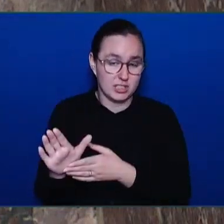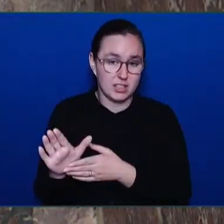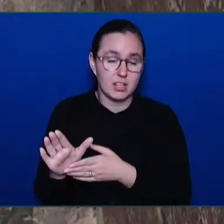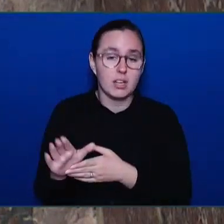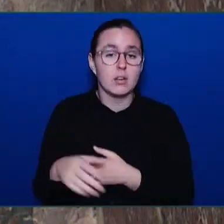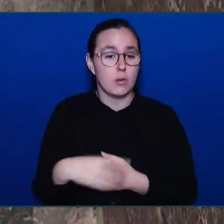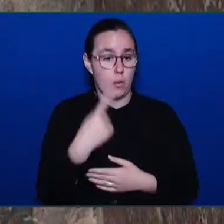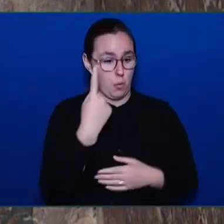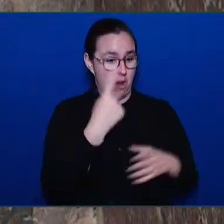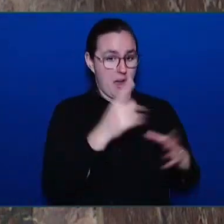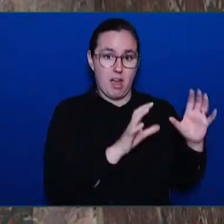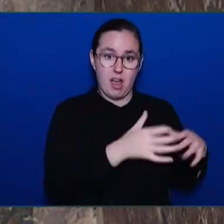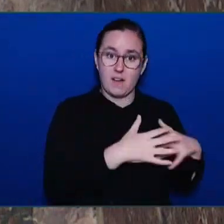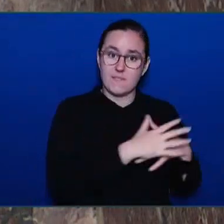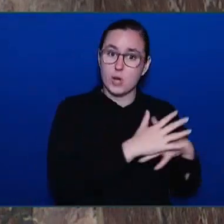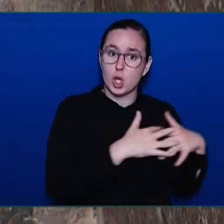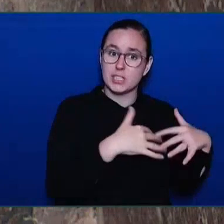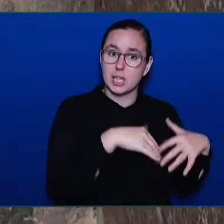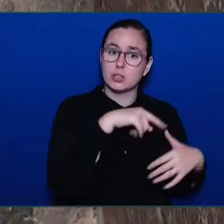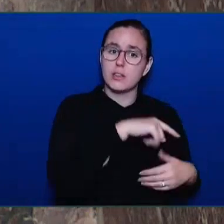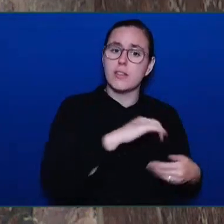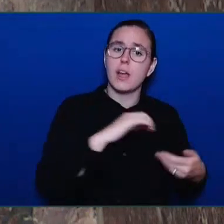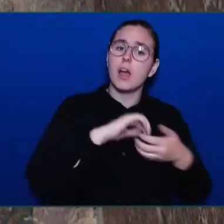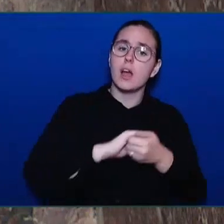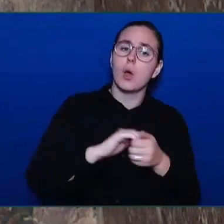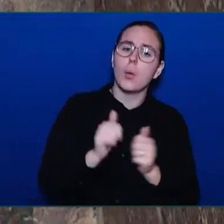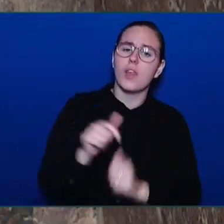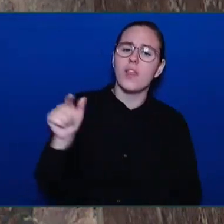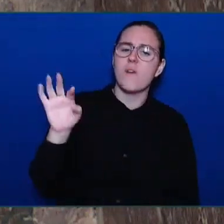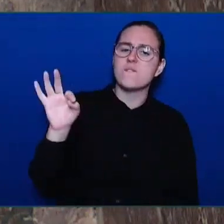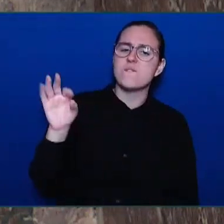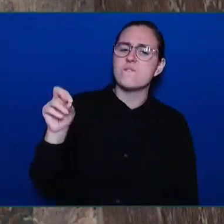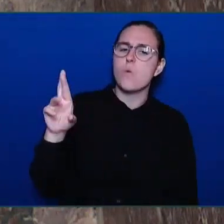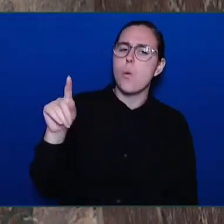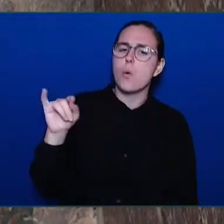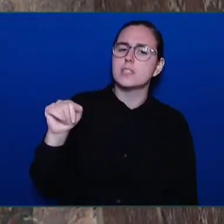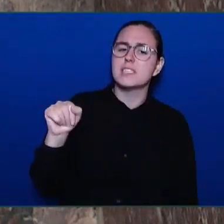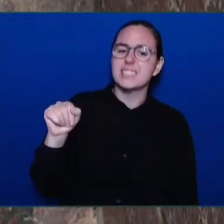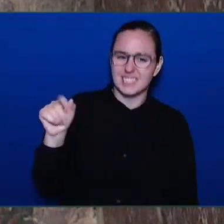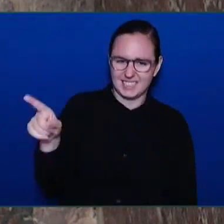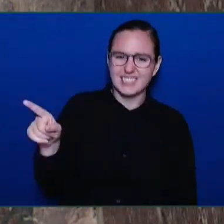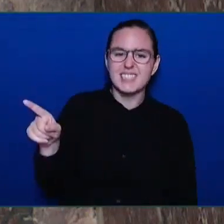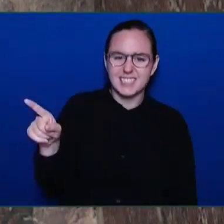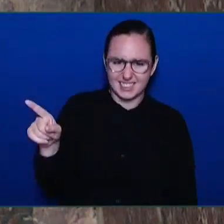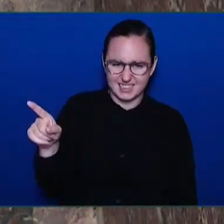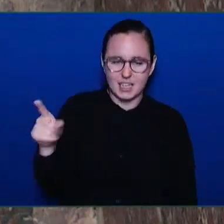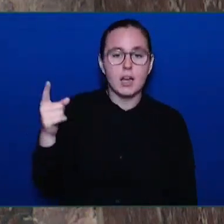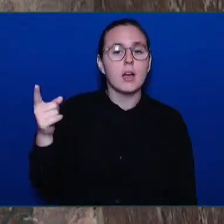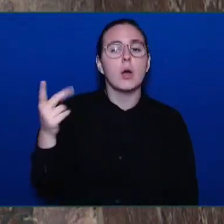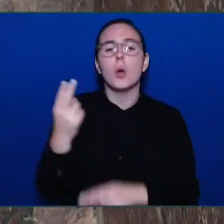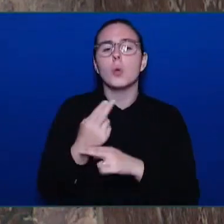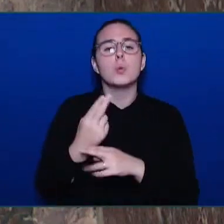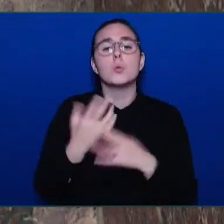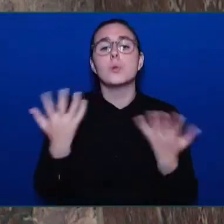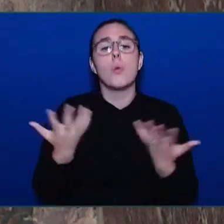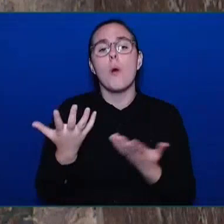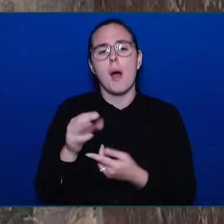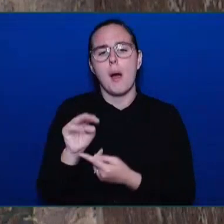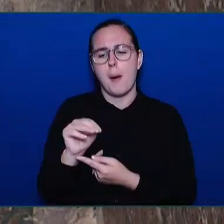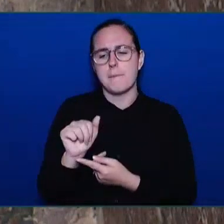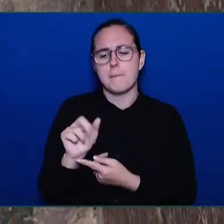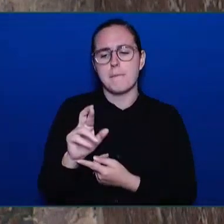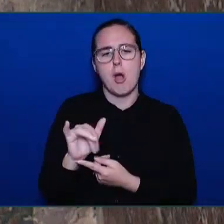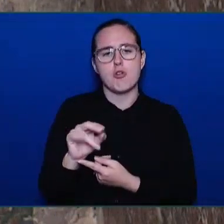to unlock LNG as a marine fuel through the Tilbury LNG project in Delta. But just like Cedar